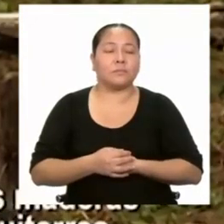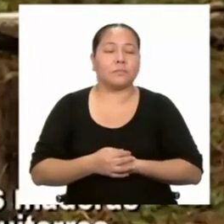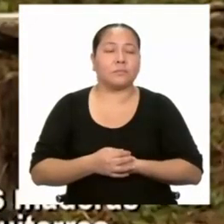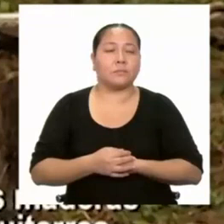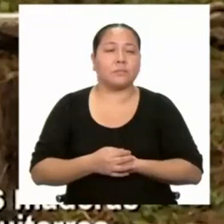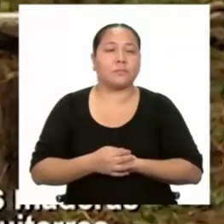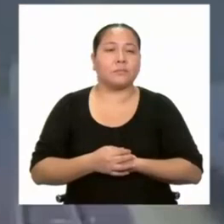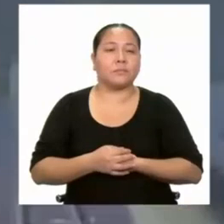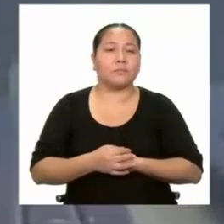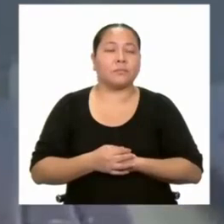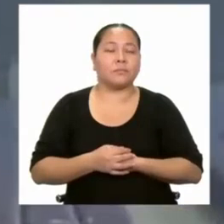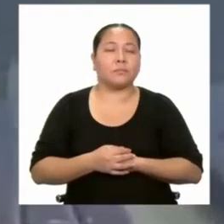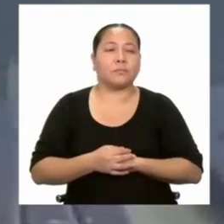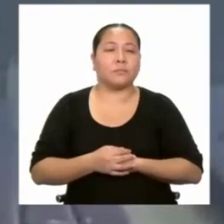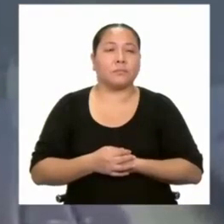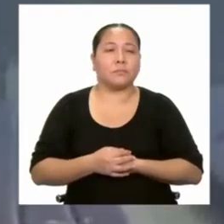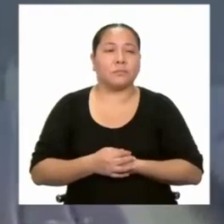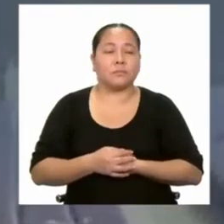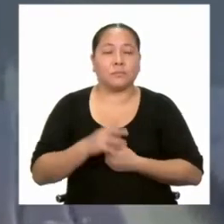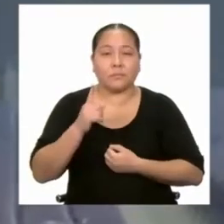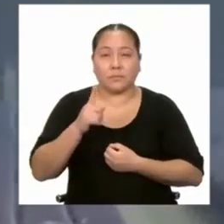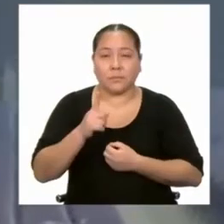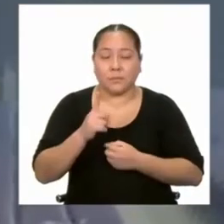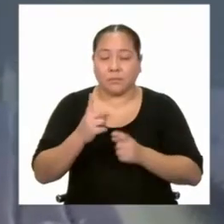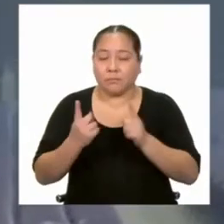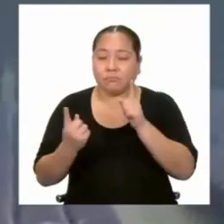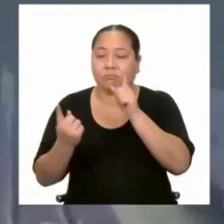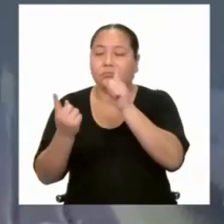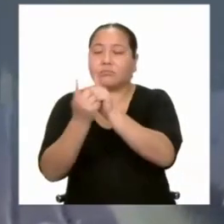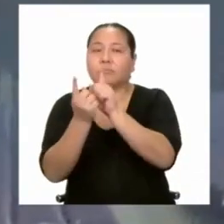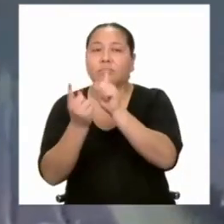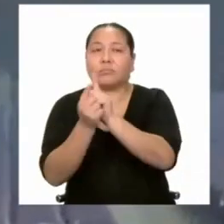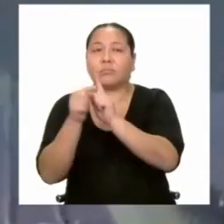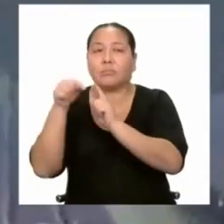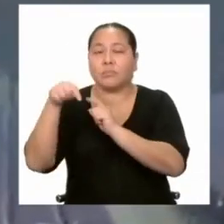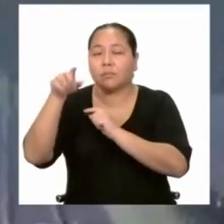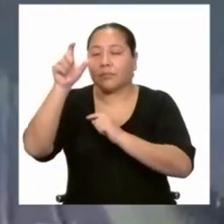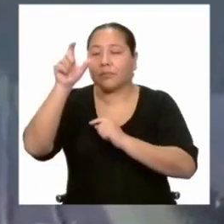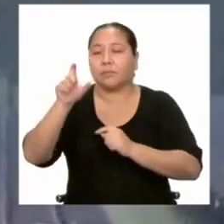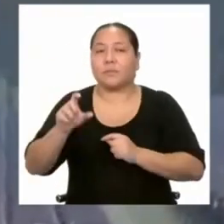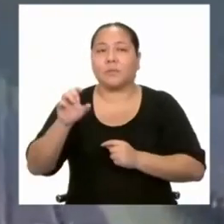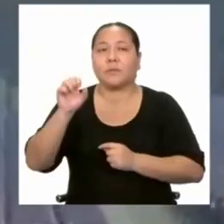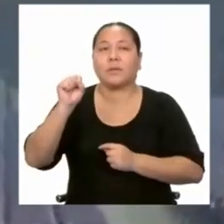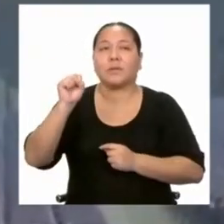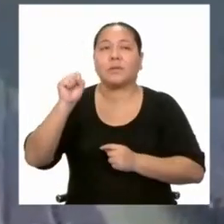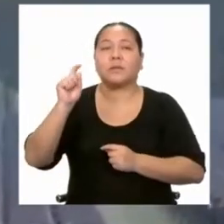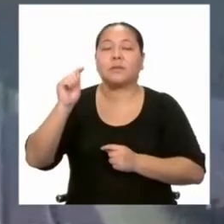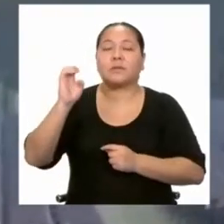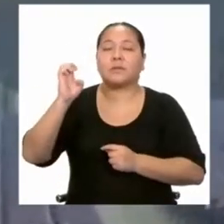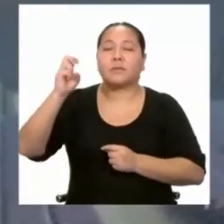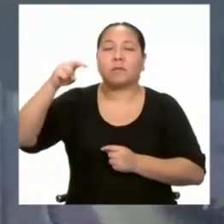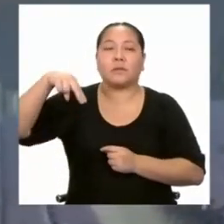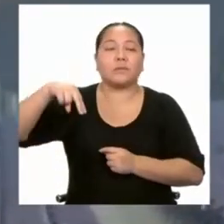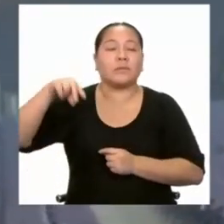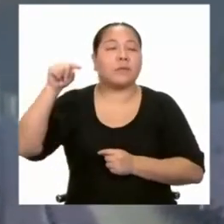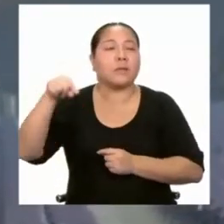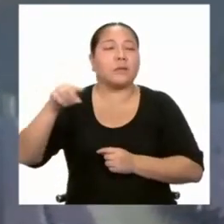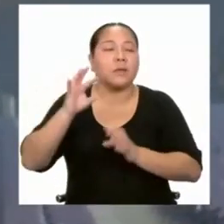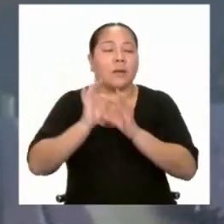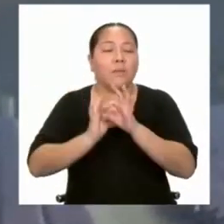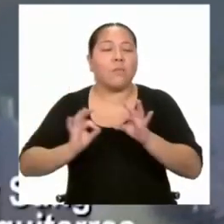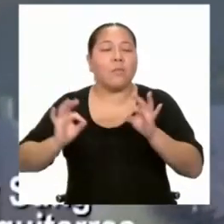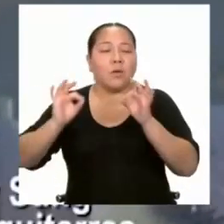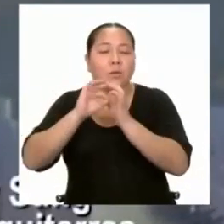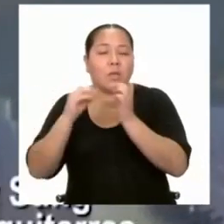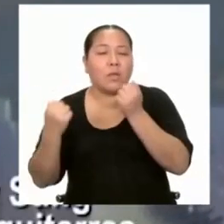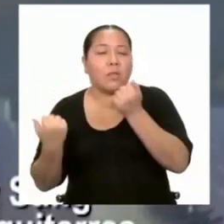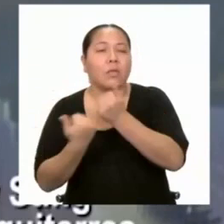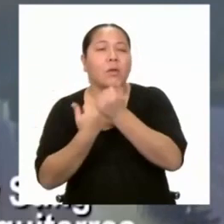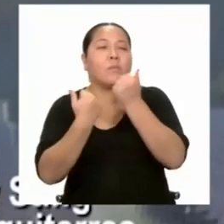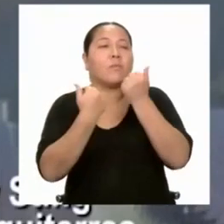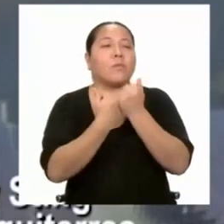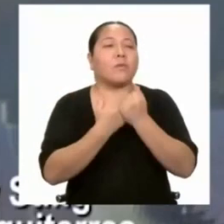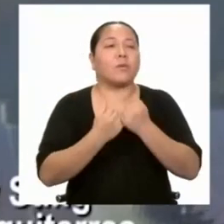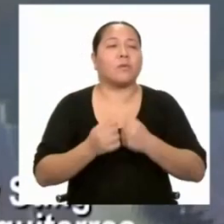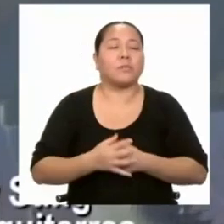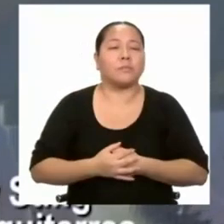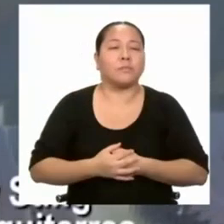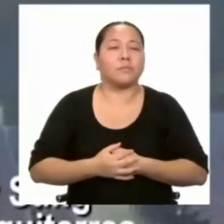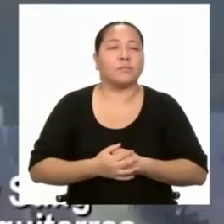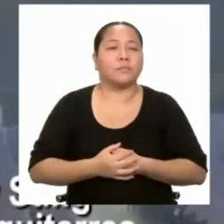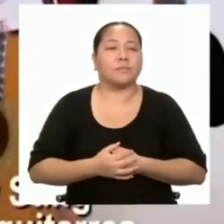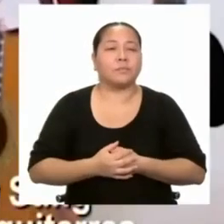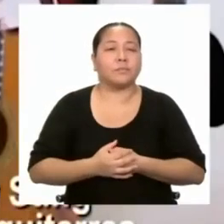guitars. Un encuentro casual con Sting se convirtió en una importante colaboración. I was riding up